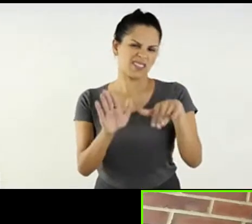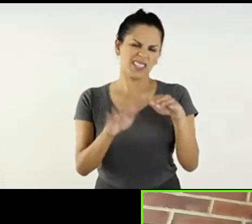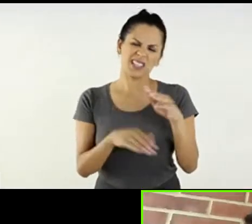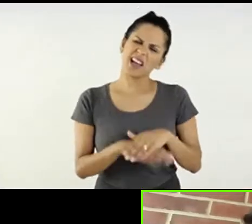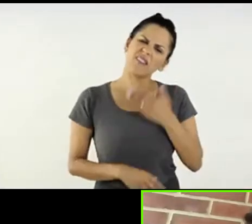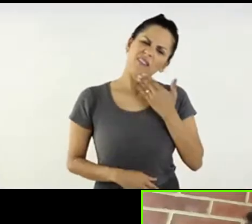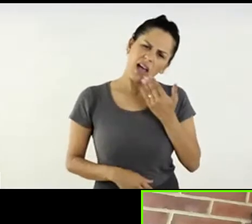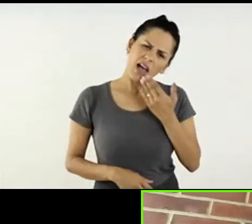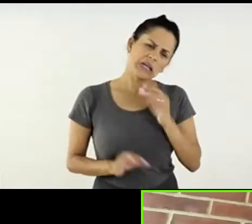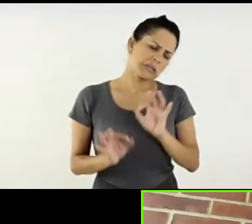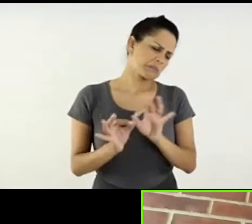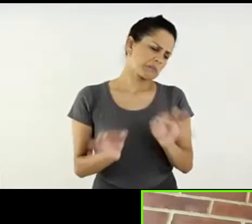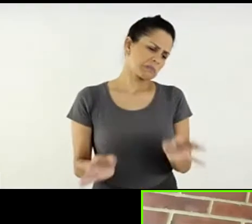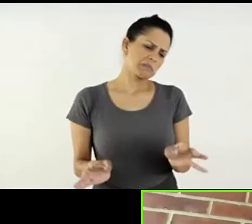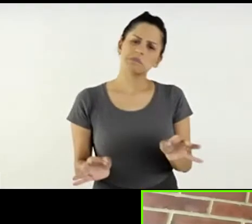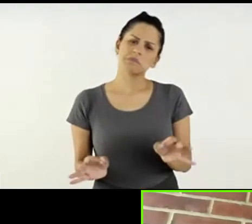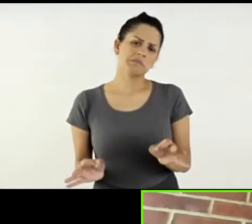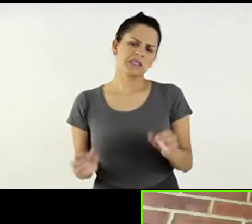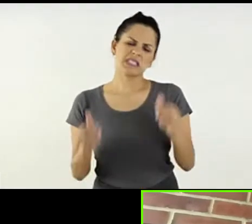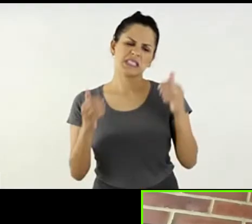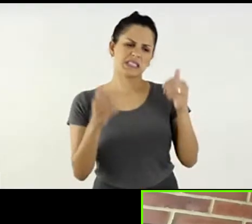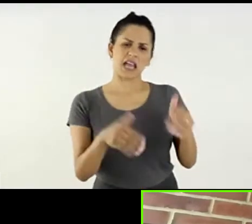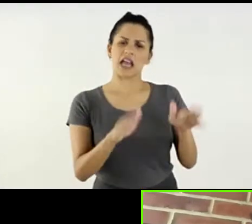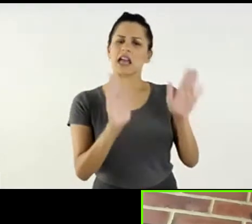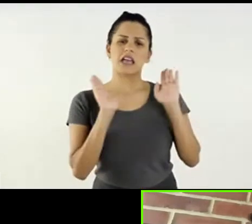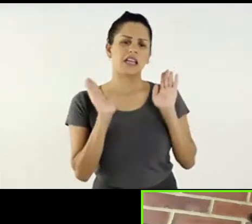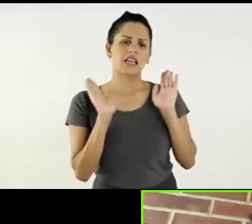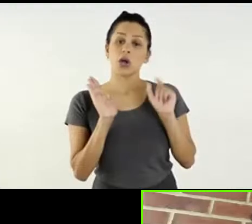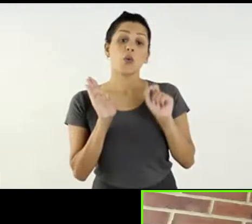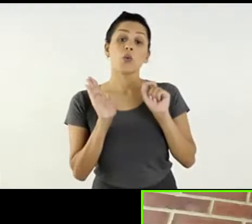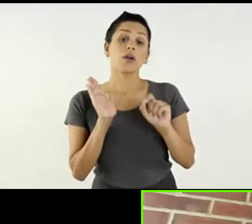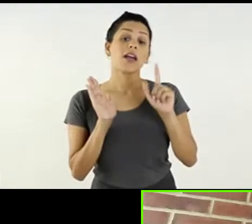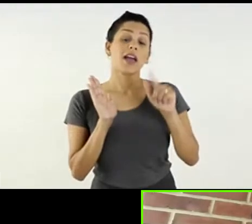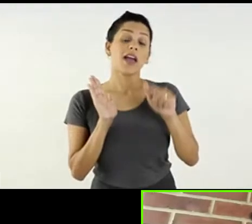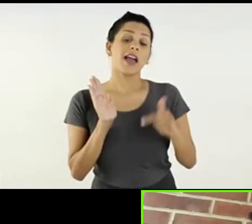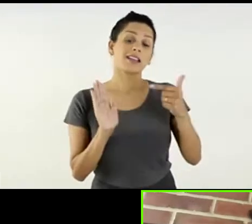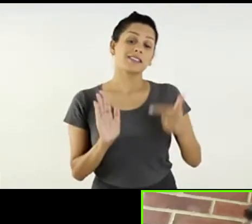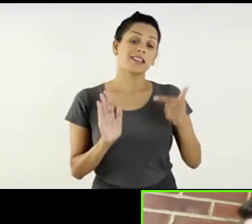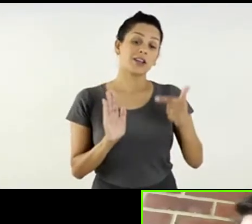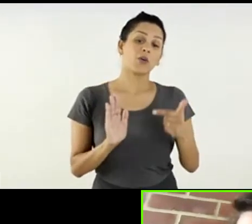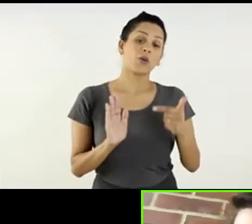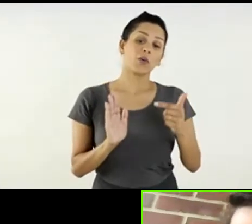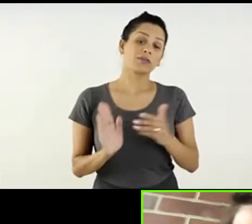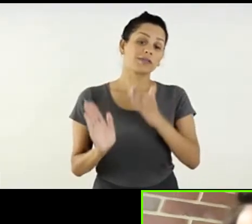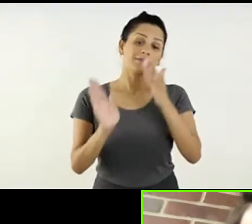wave feminism, which of course was once called women's liberation, right, a different